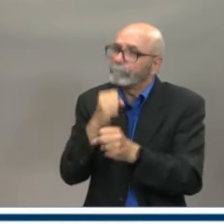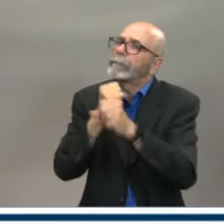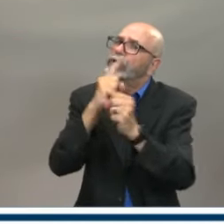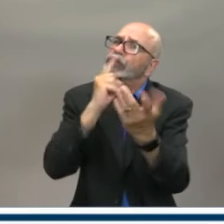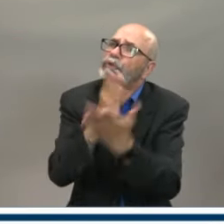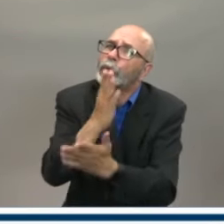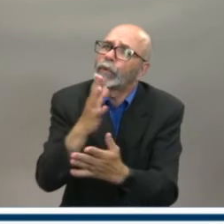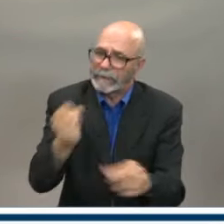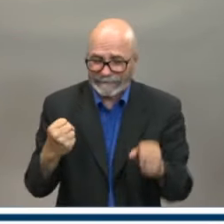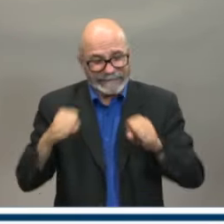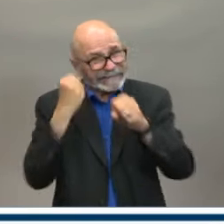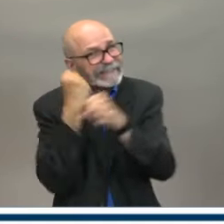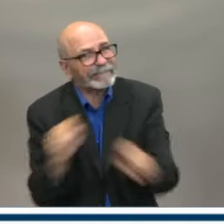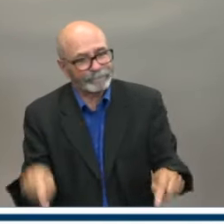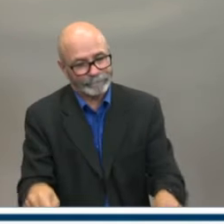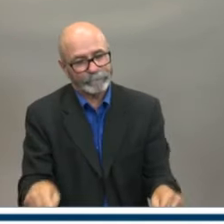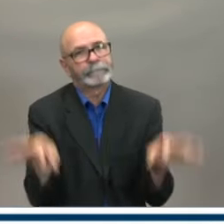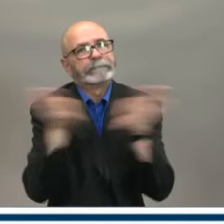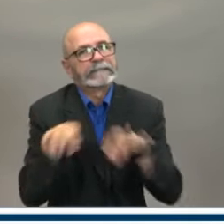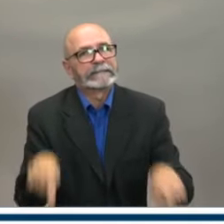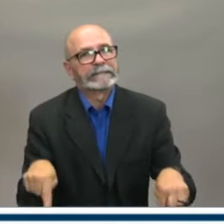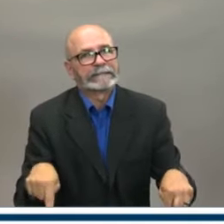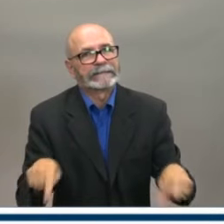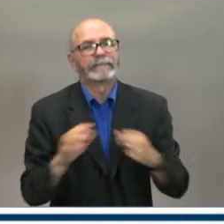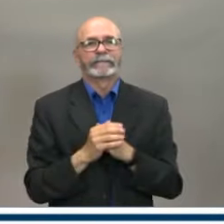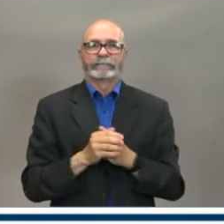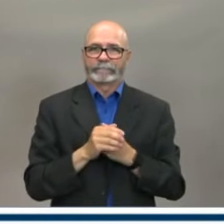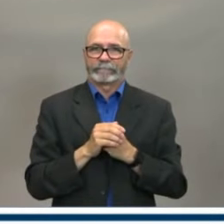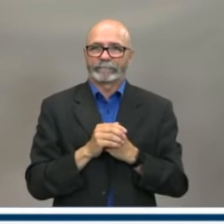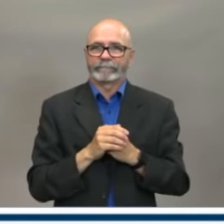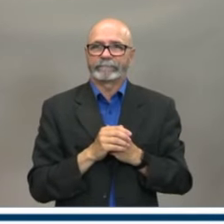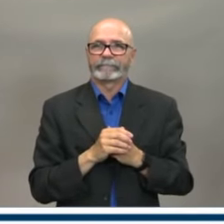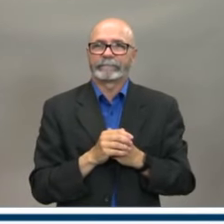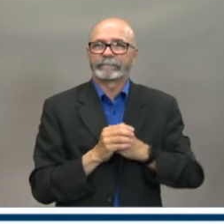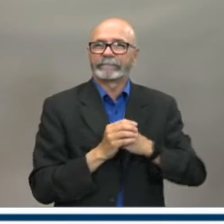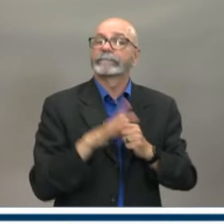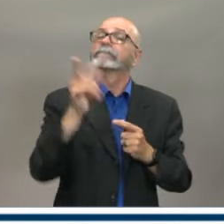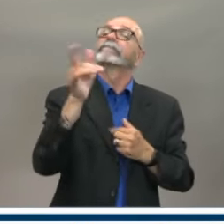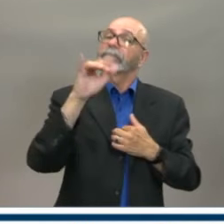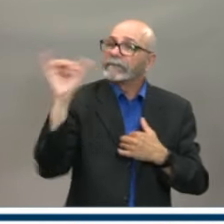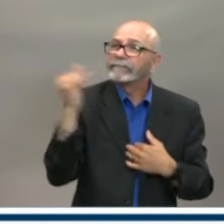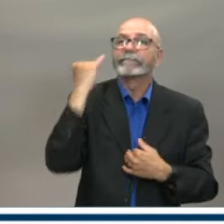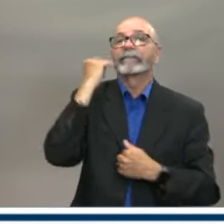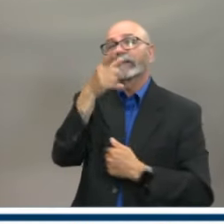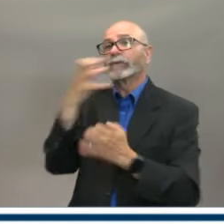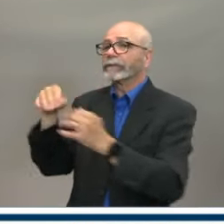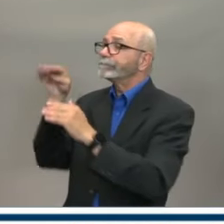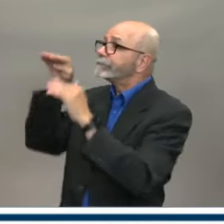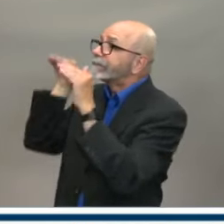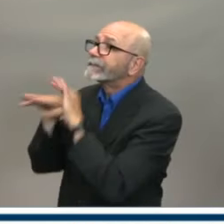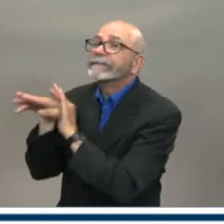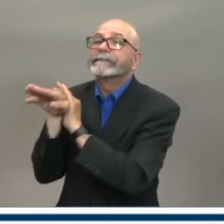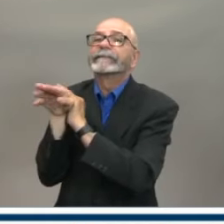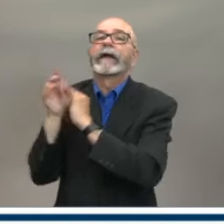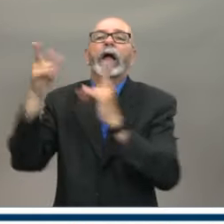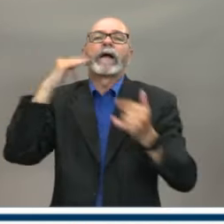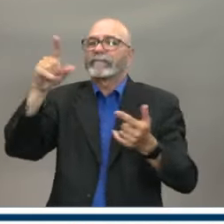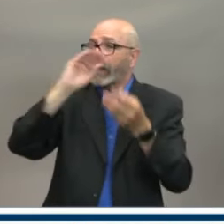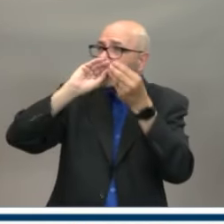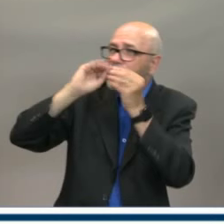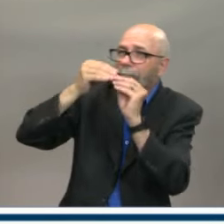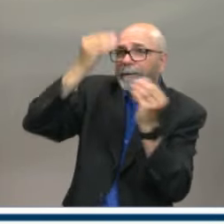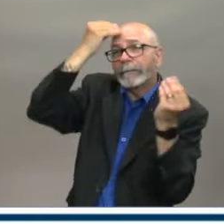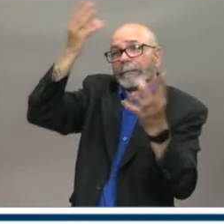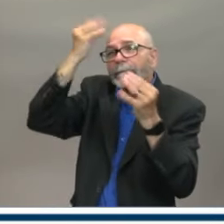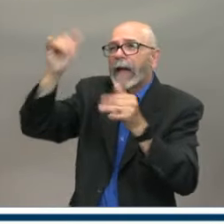respect the public health principles of social distancing and limited numbers. The school